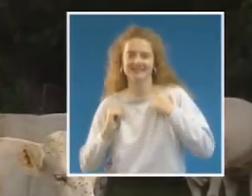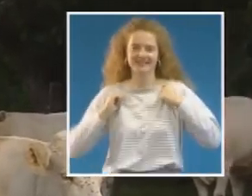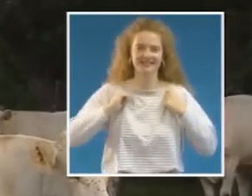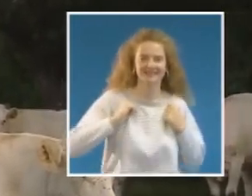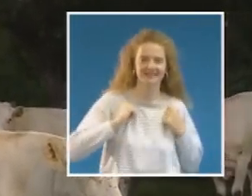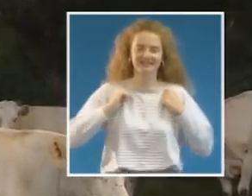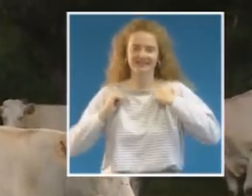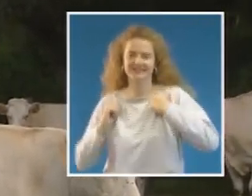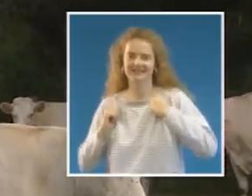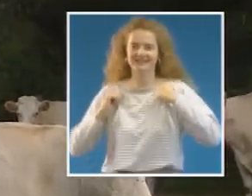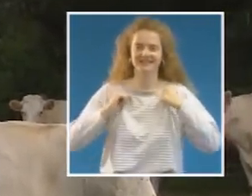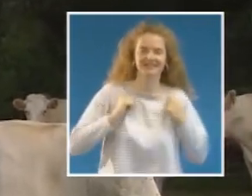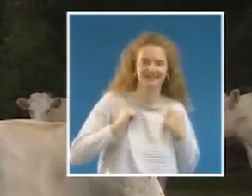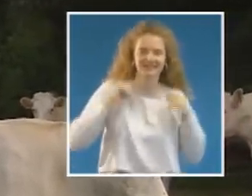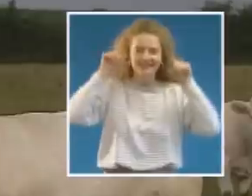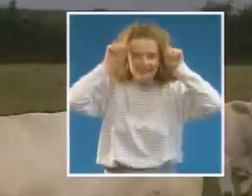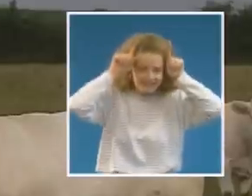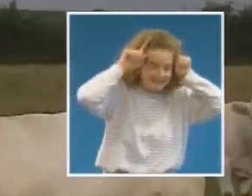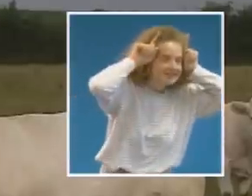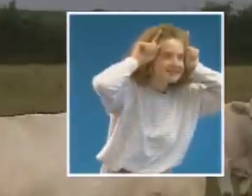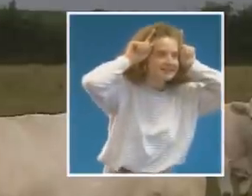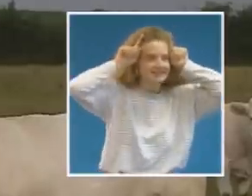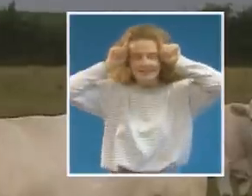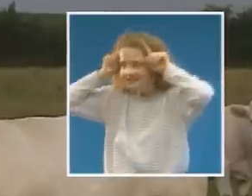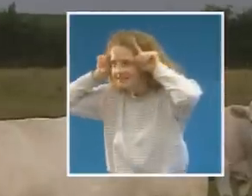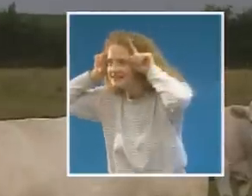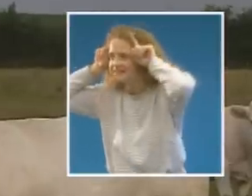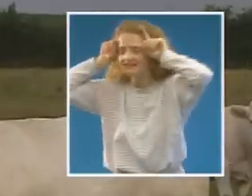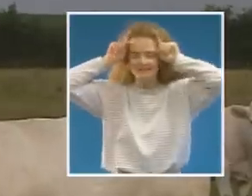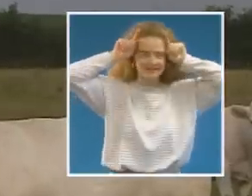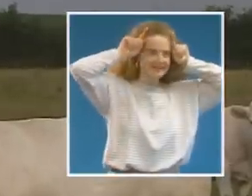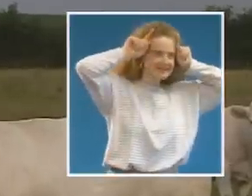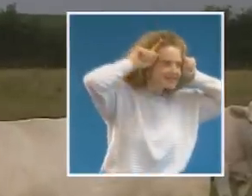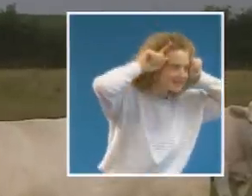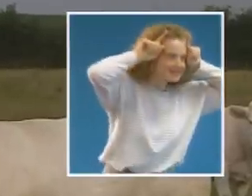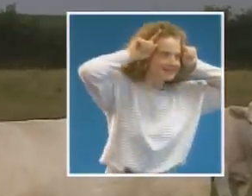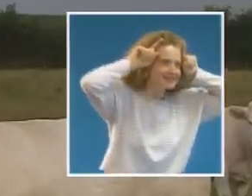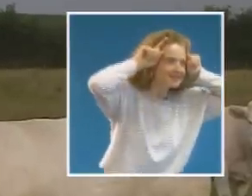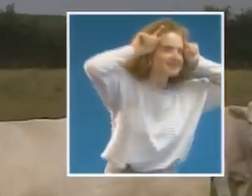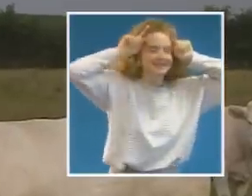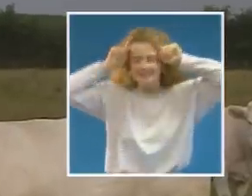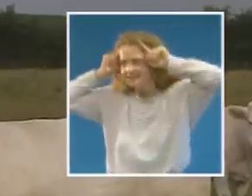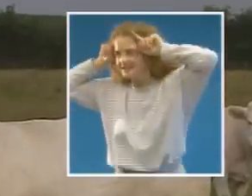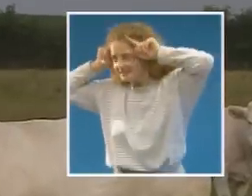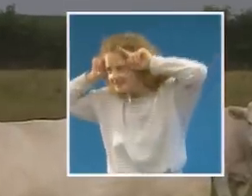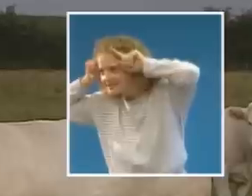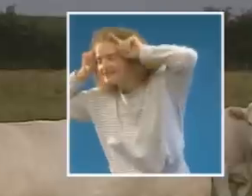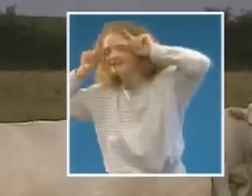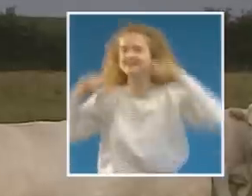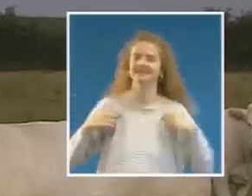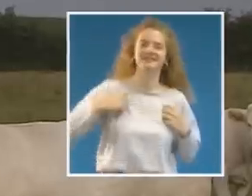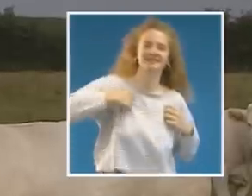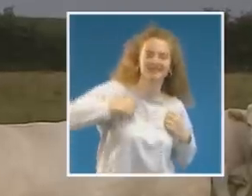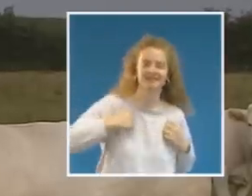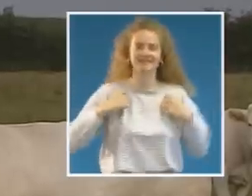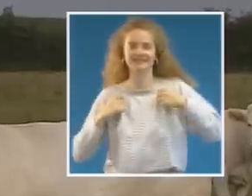cows, E-I-E-I-O. With a moo moo here and a moo moo there. Here a moo, there a moo, everywhere a moo